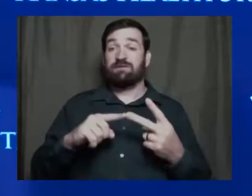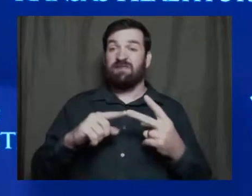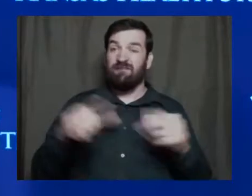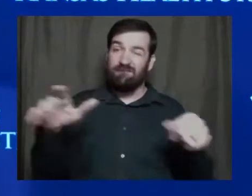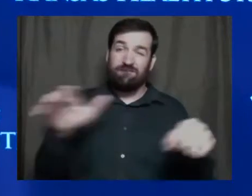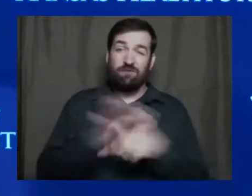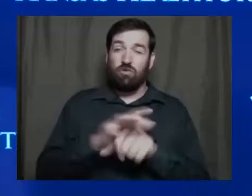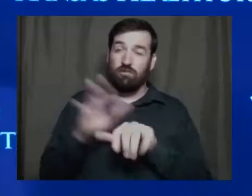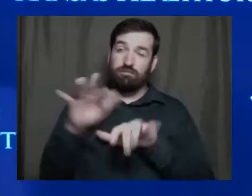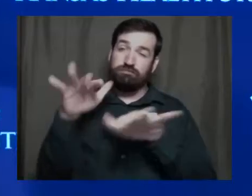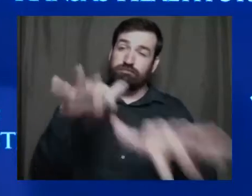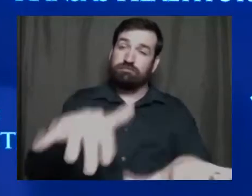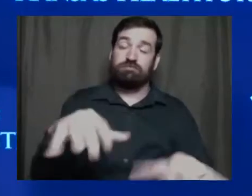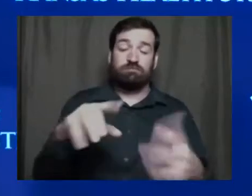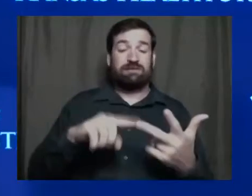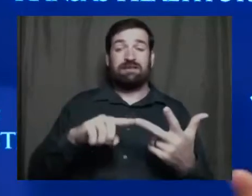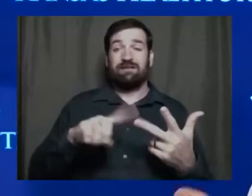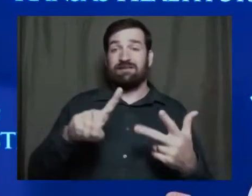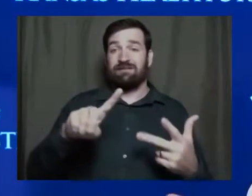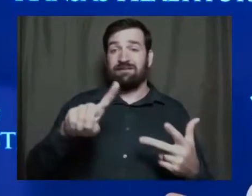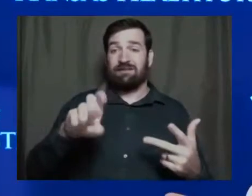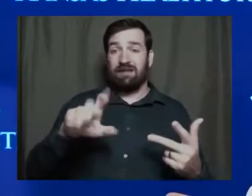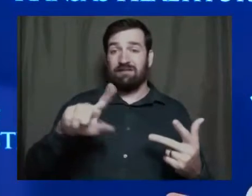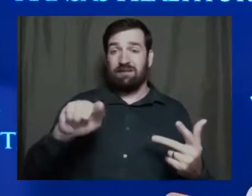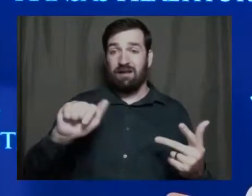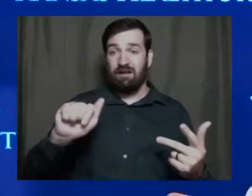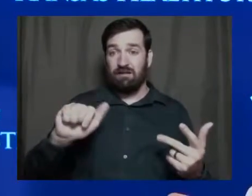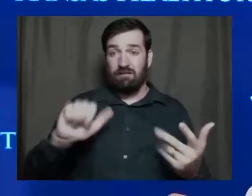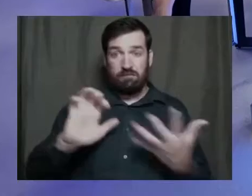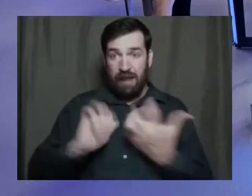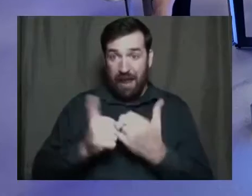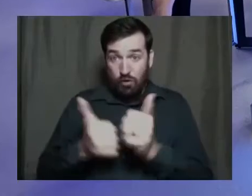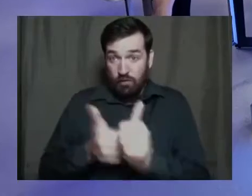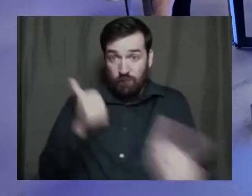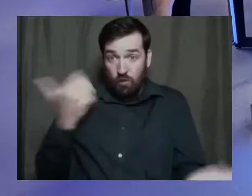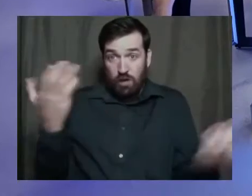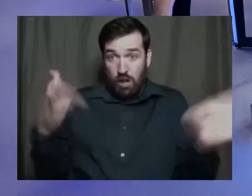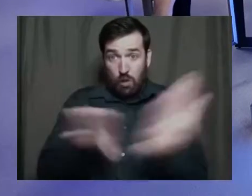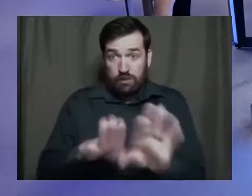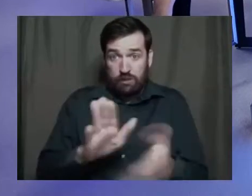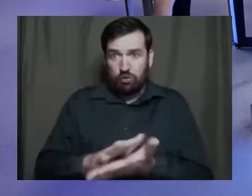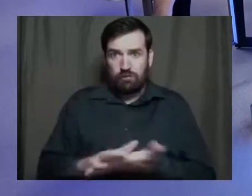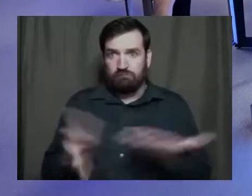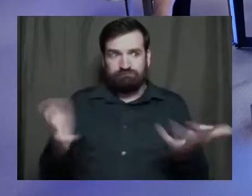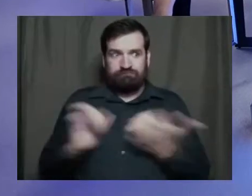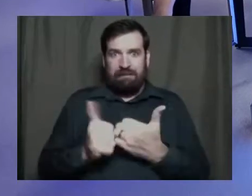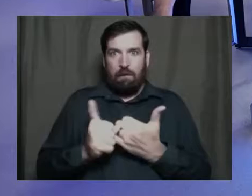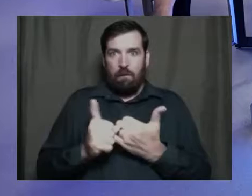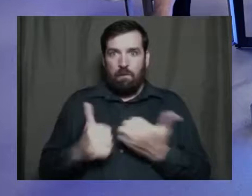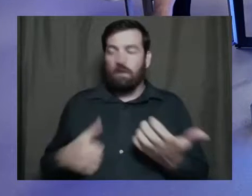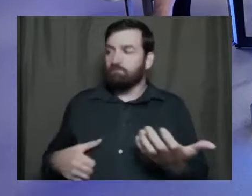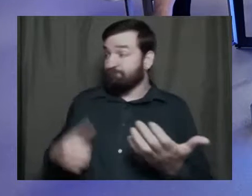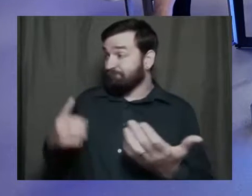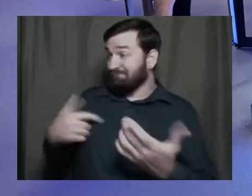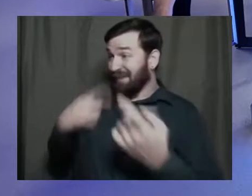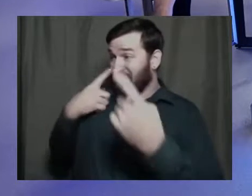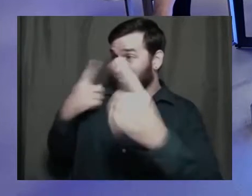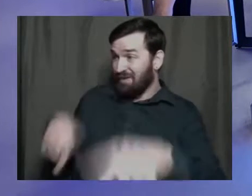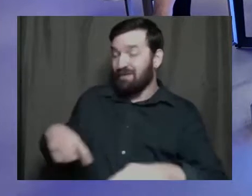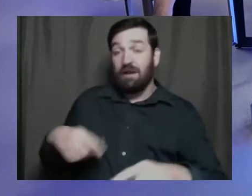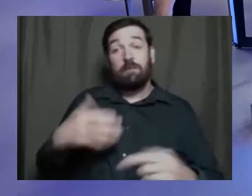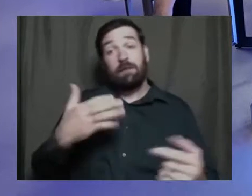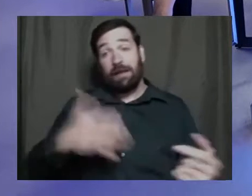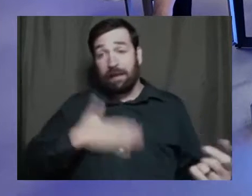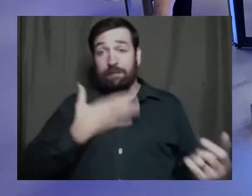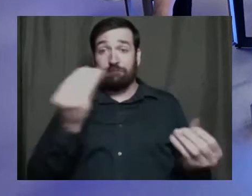variant, I don't know how you're going to avoid closing. I agree, and I'm glad to hear that Springfield is leveling off, but our